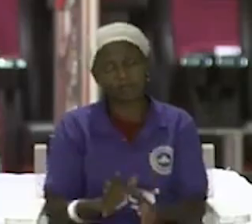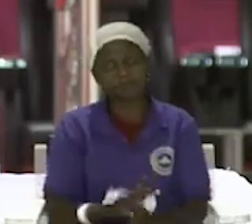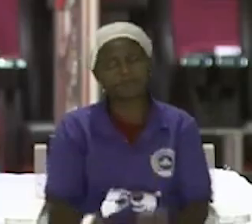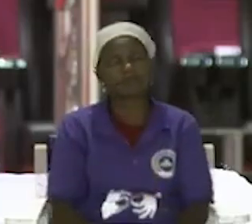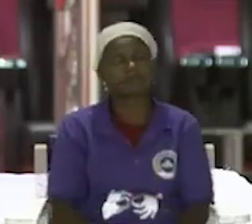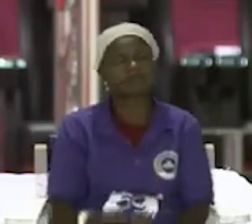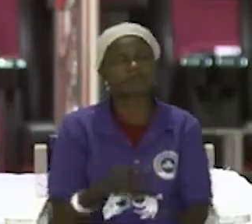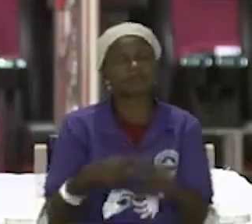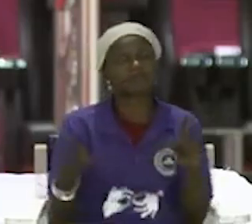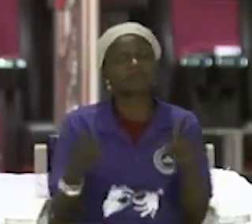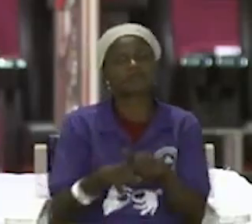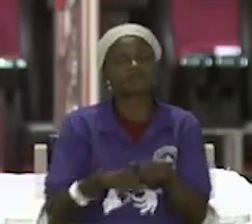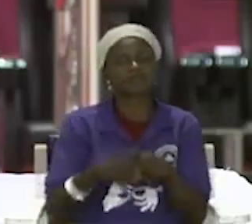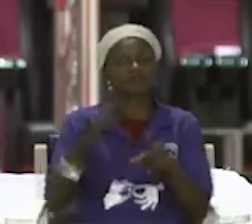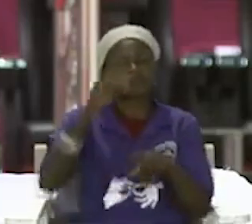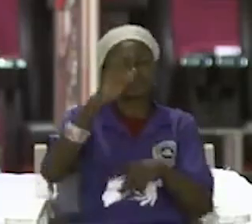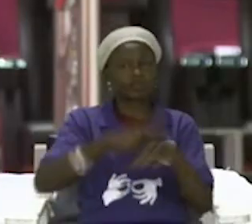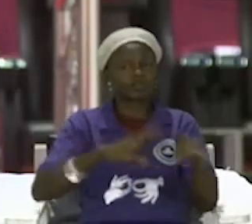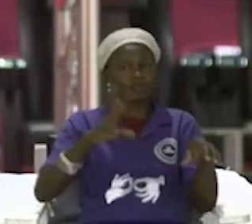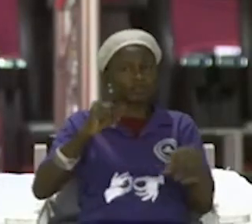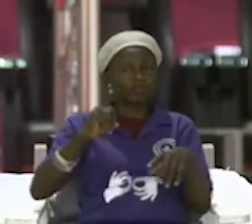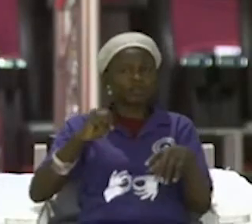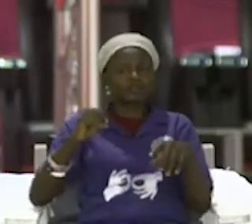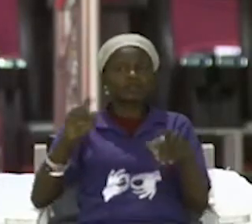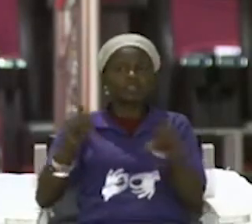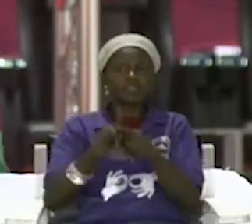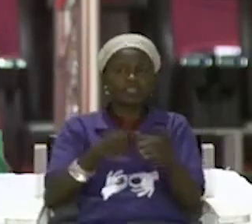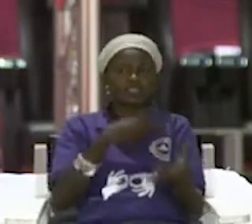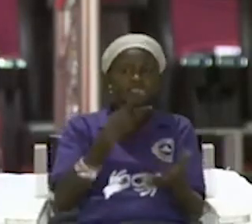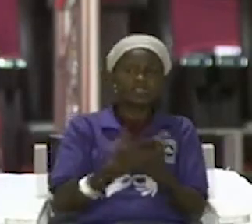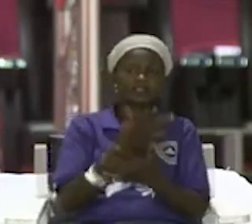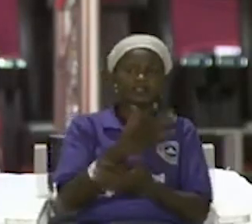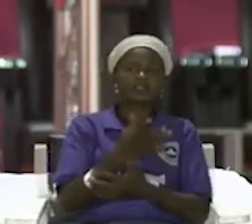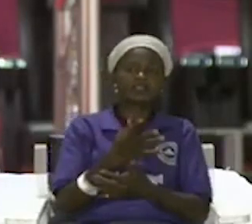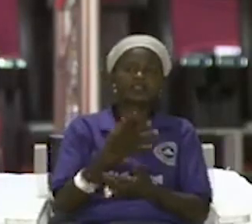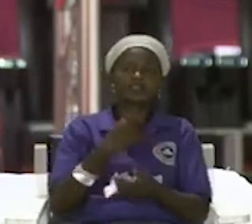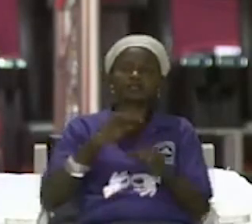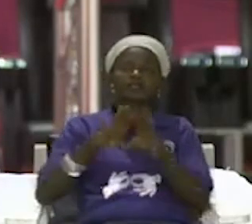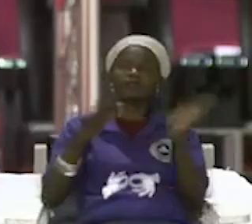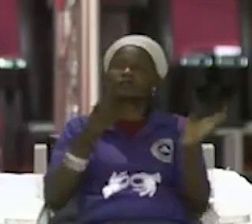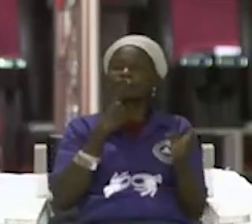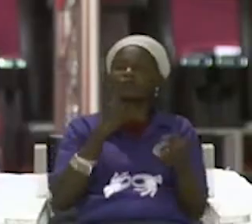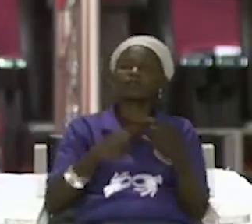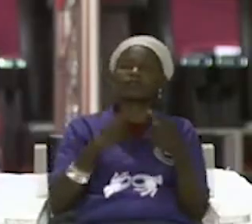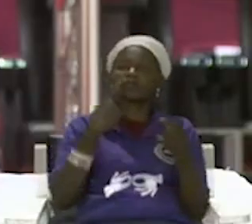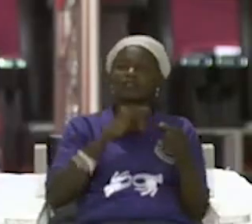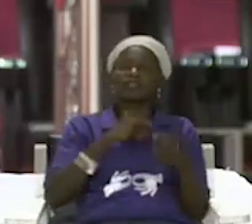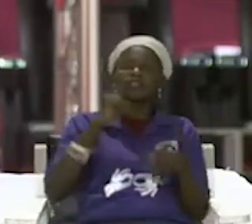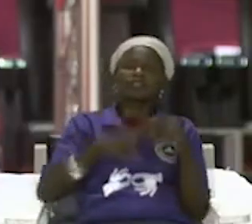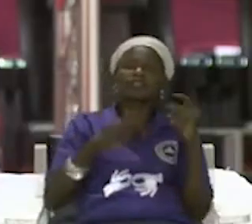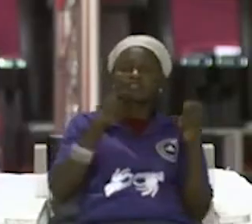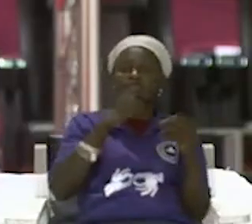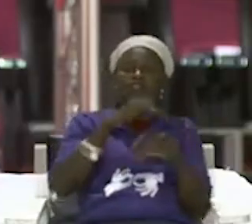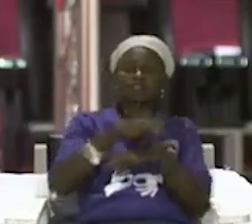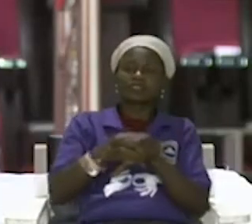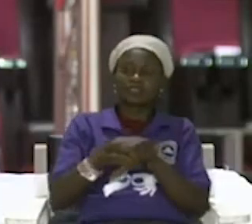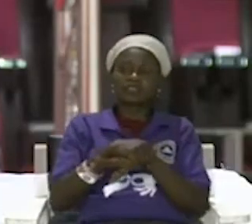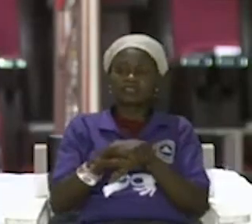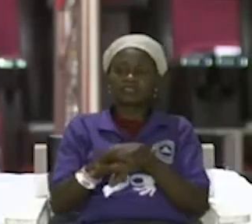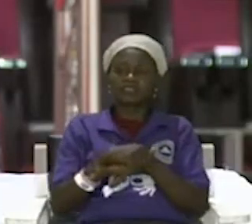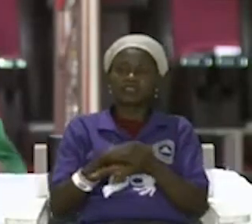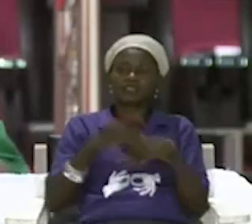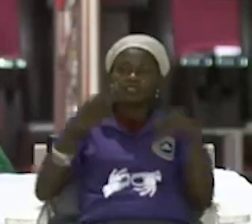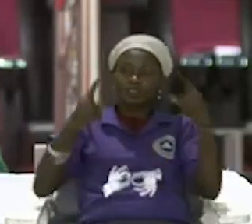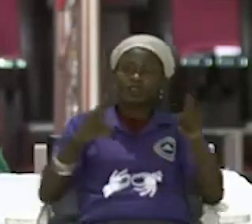But I see they call him forward, and he got there, and he opened his mouth to say, I can't speak English.